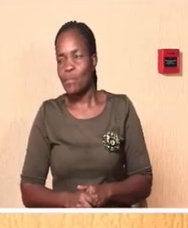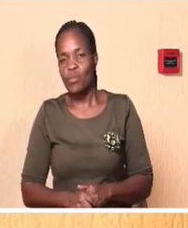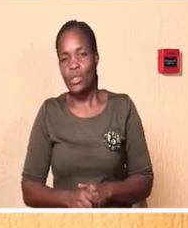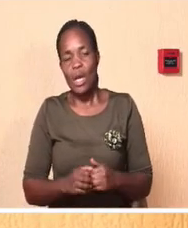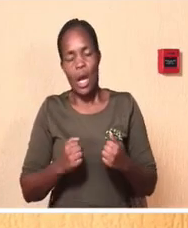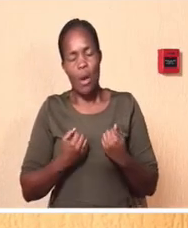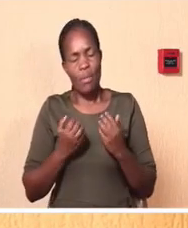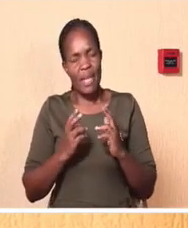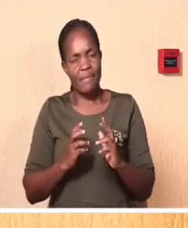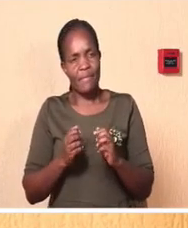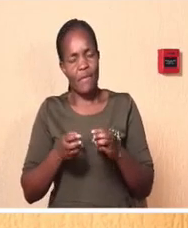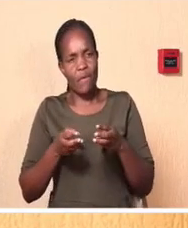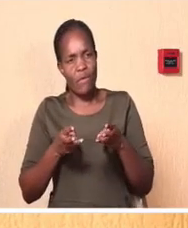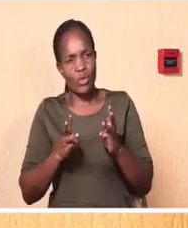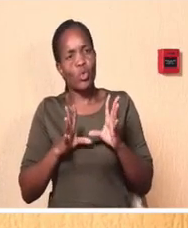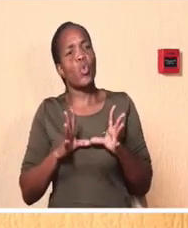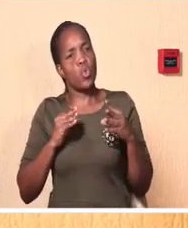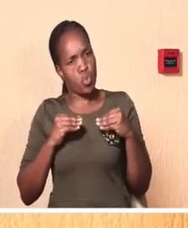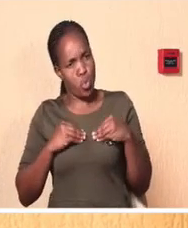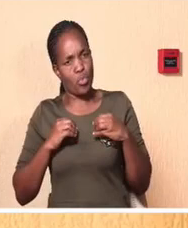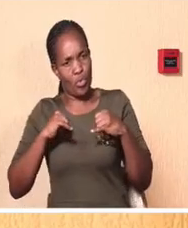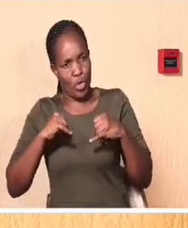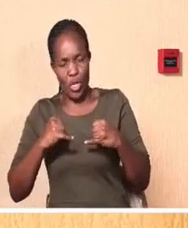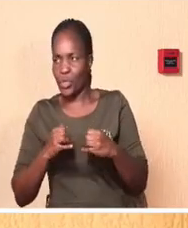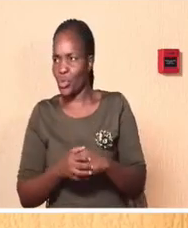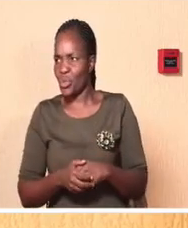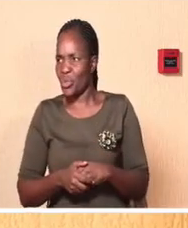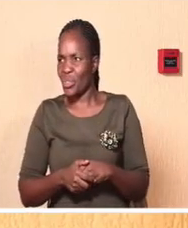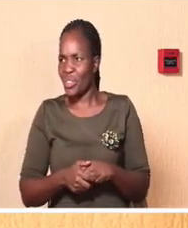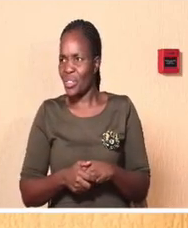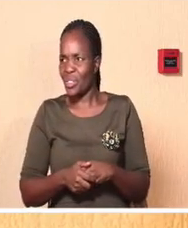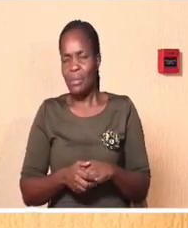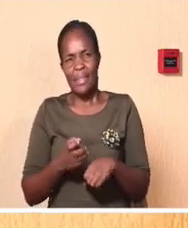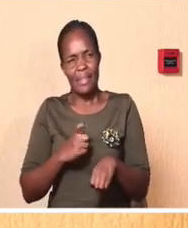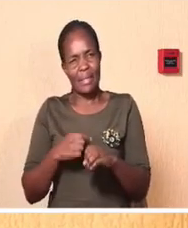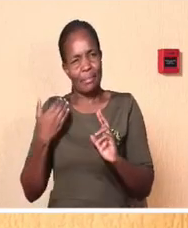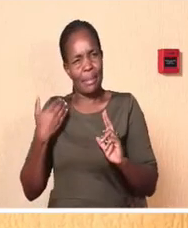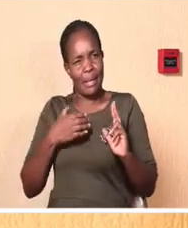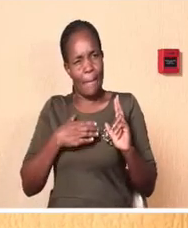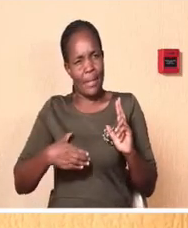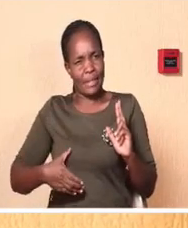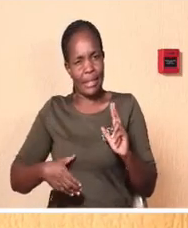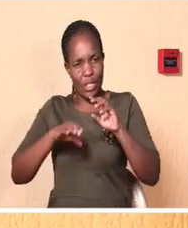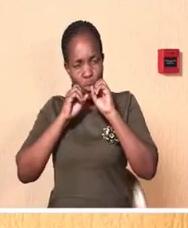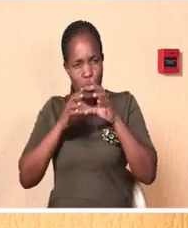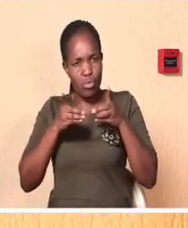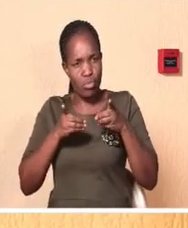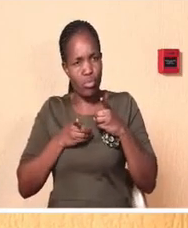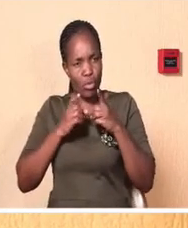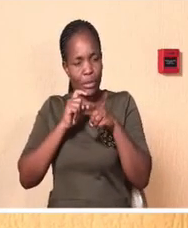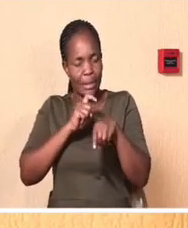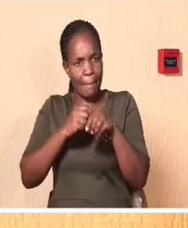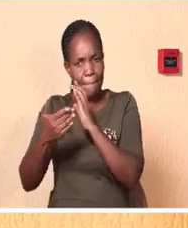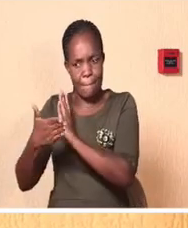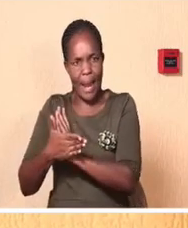me, I can see that we're not quite as aware as we were about when the president announced lockdown a few weeks ago. We've become a bit chilled about